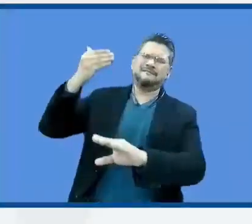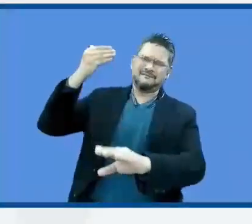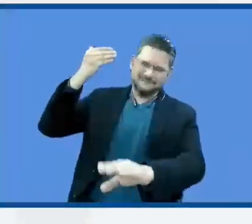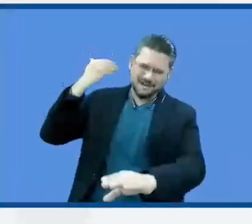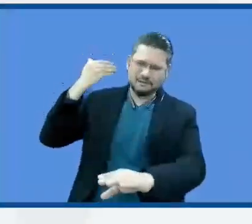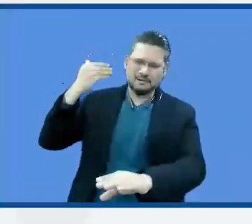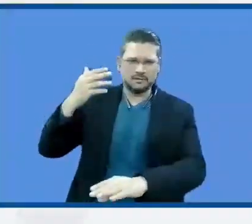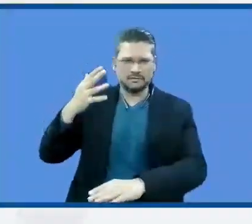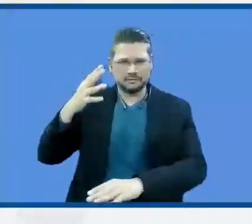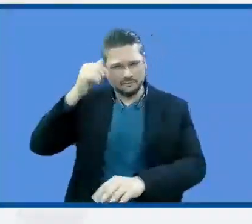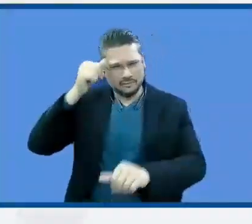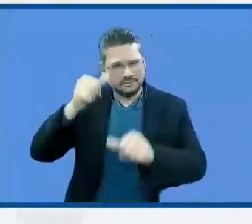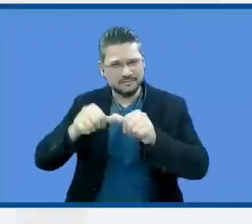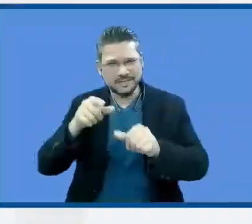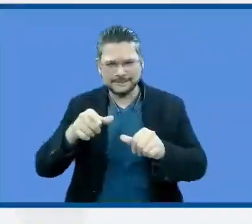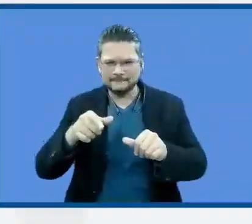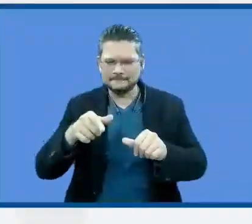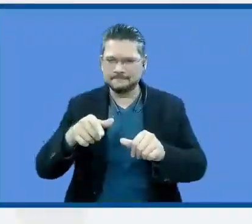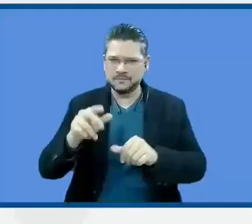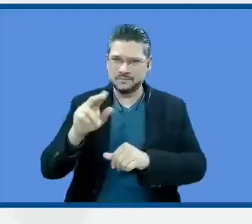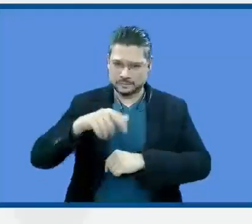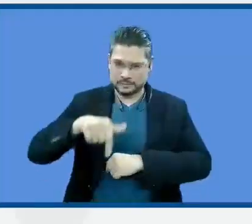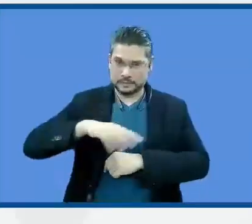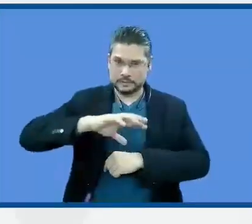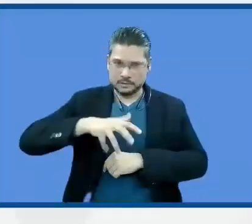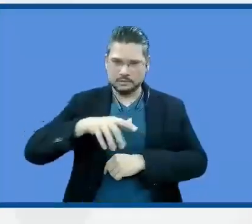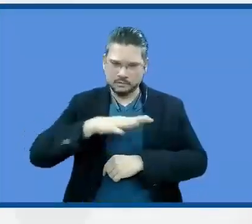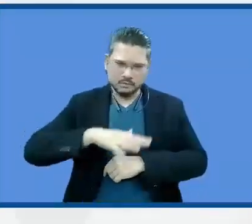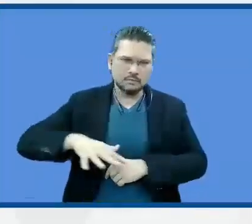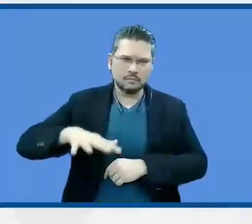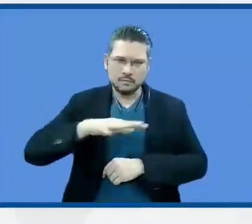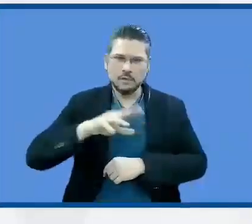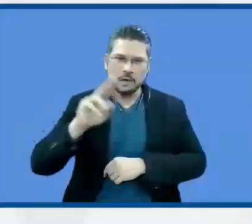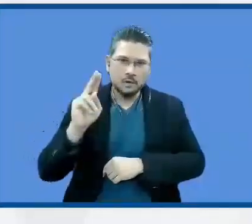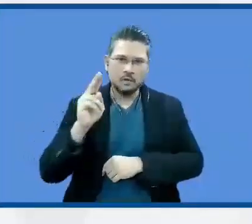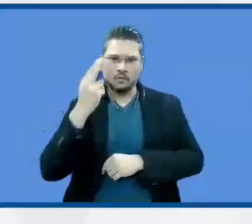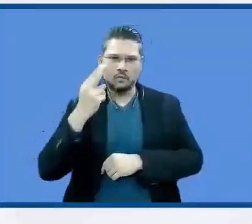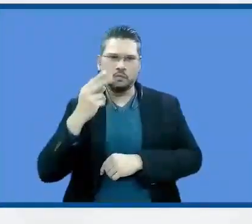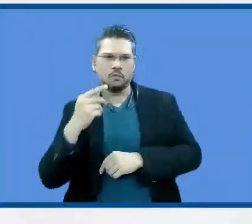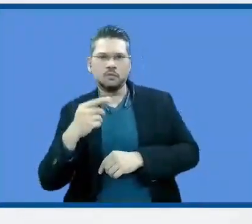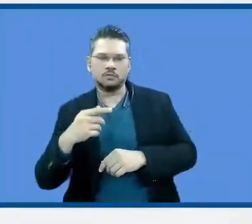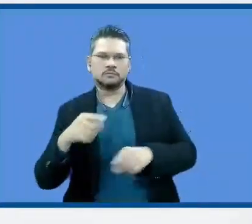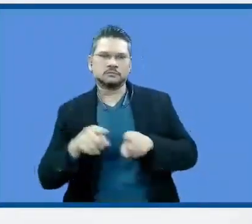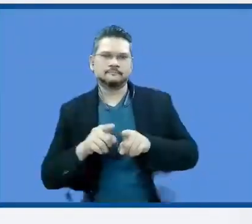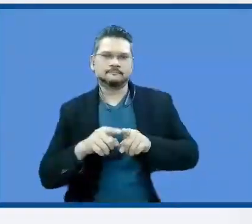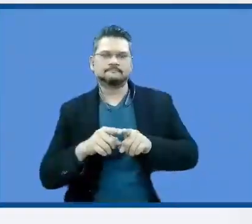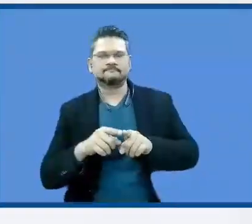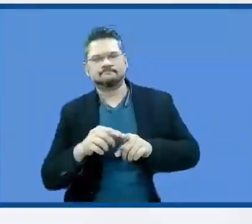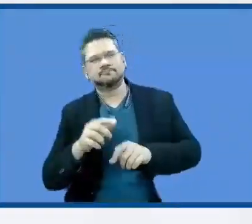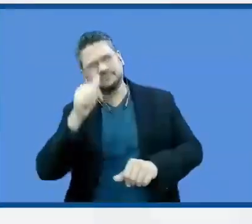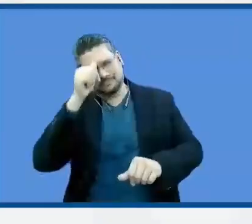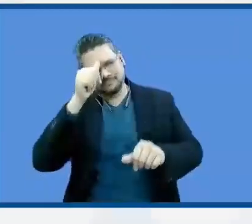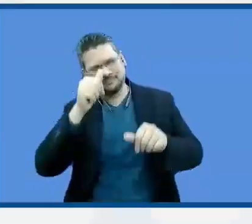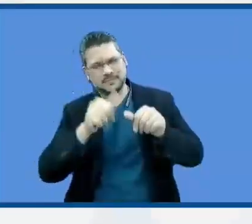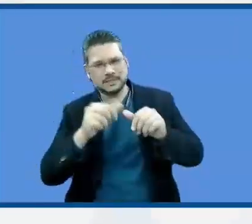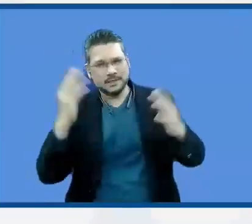tell you that this is where all the people from Uruguay get out for the nostalgia night.